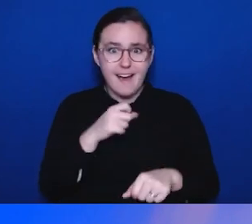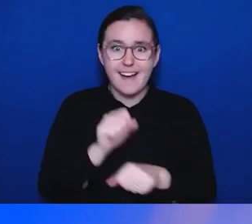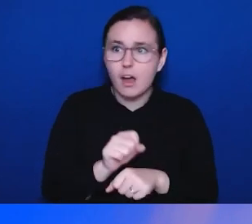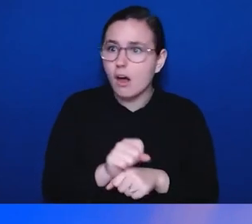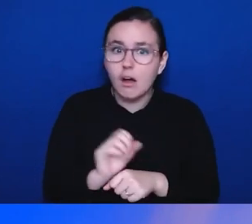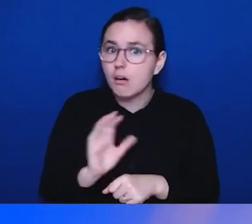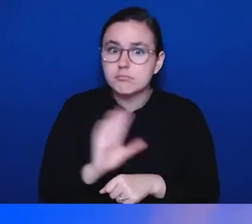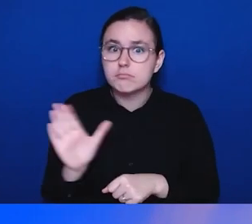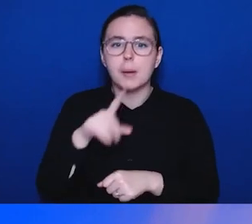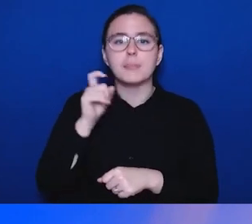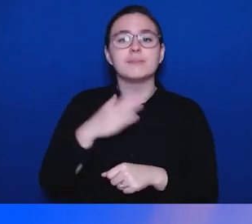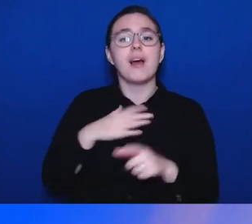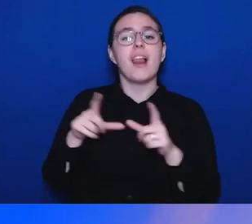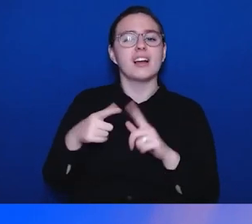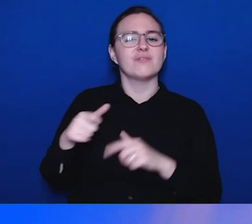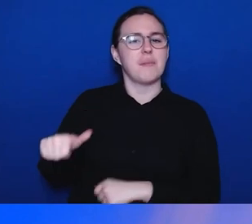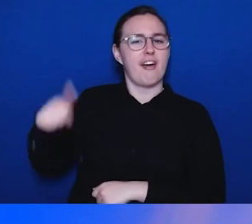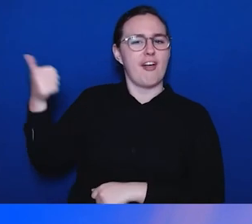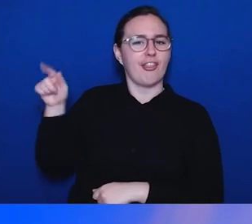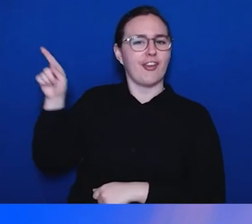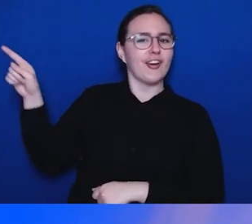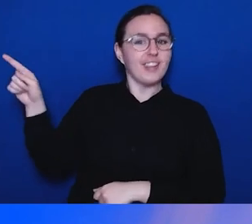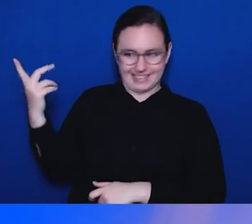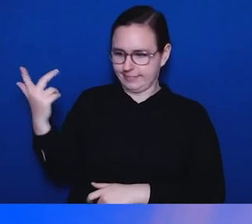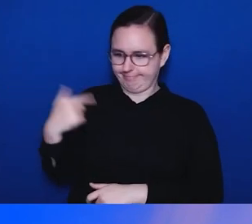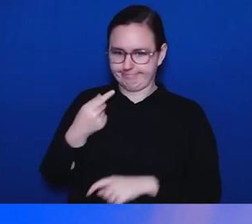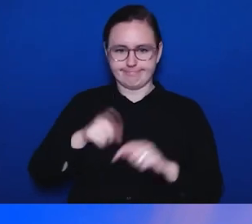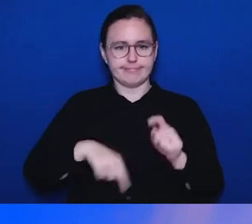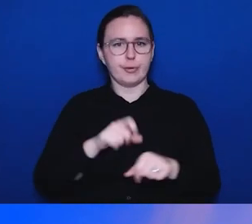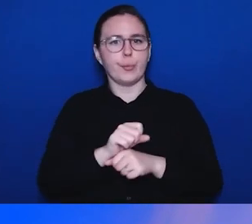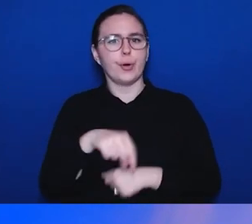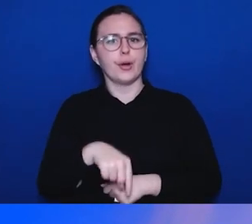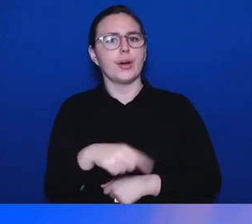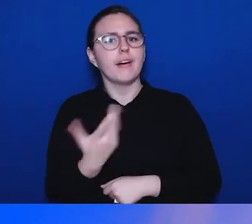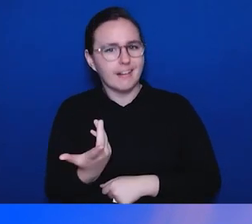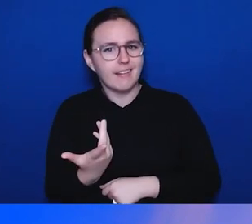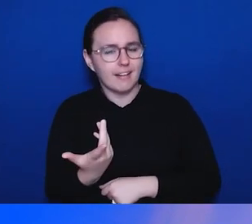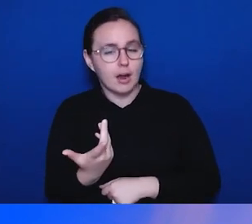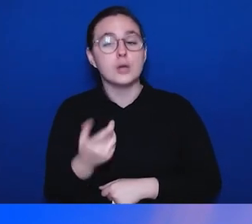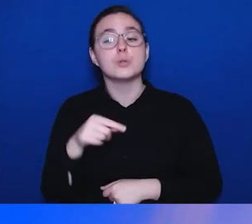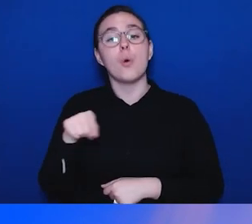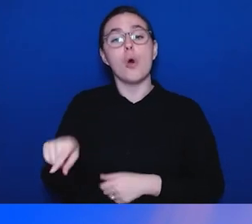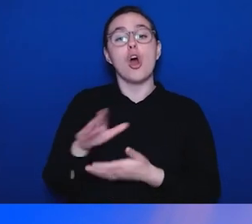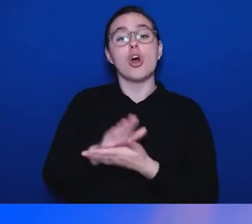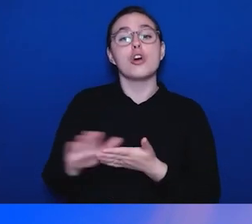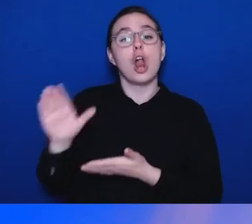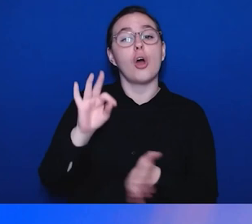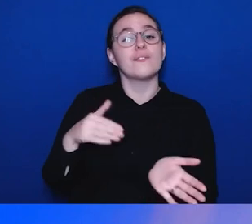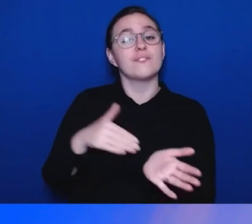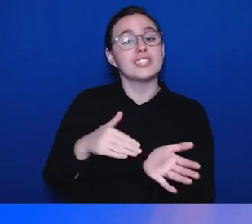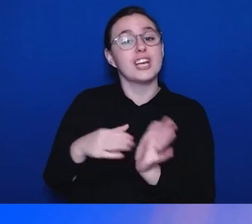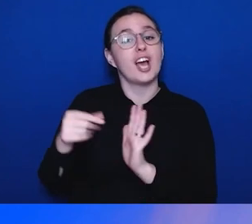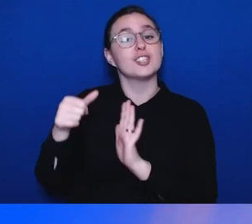to deliver care in this province who can't because their licenses are not being recognized. A really important announcement yesterday with the College of Physicians